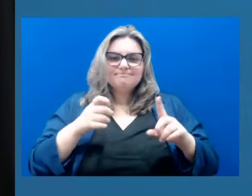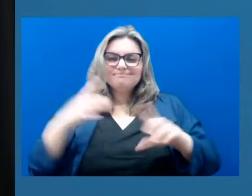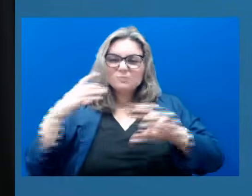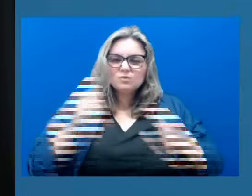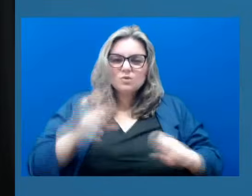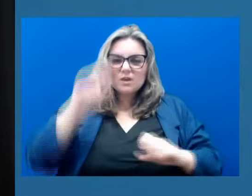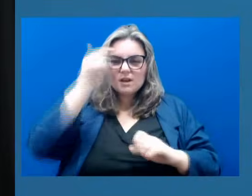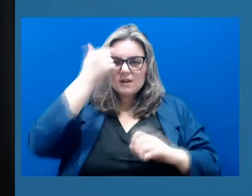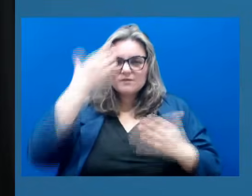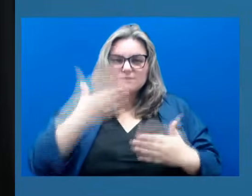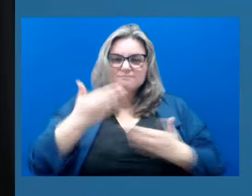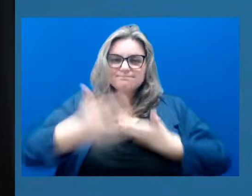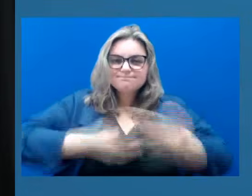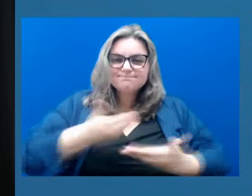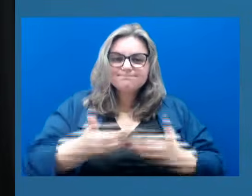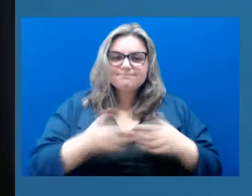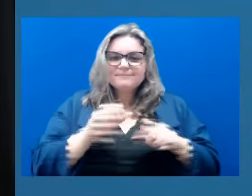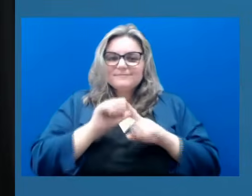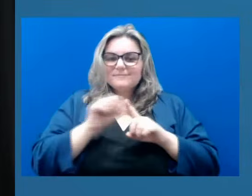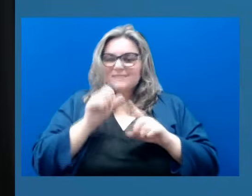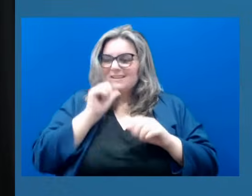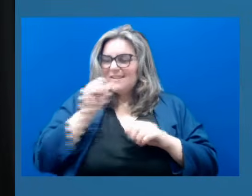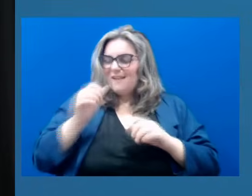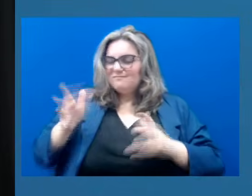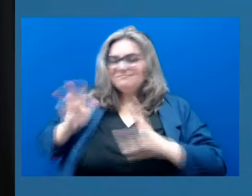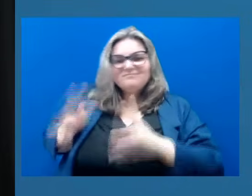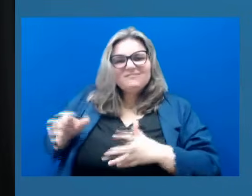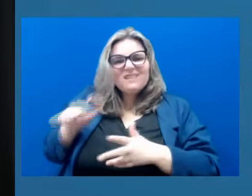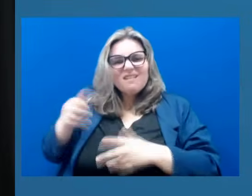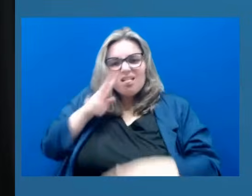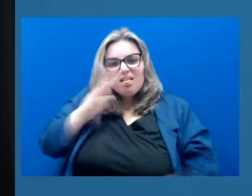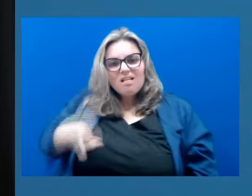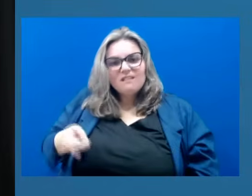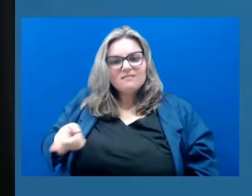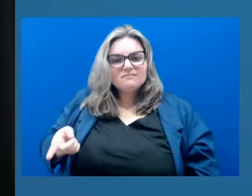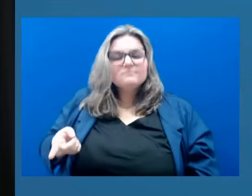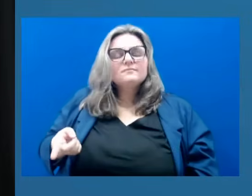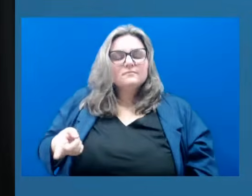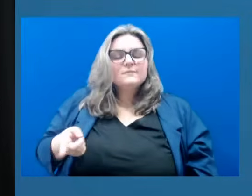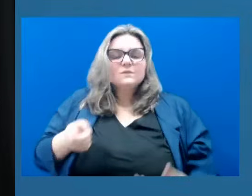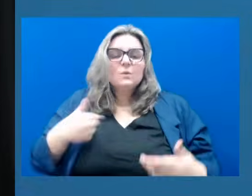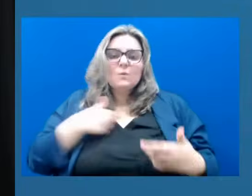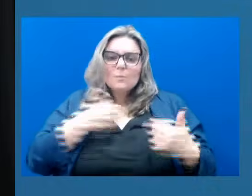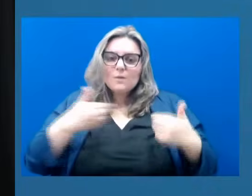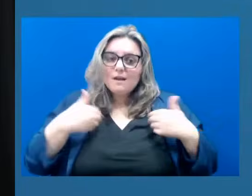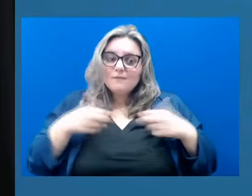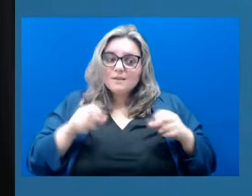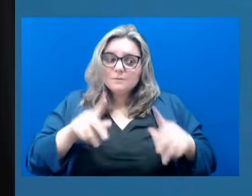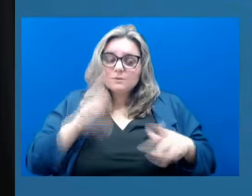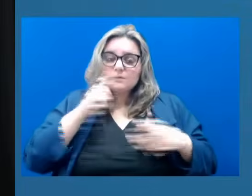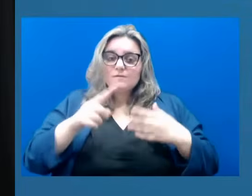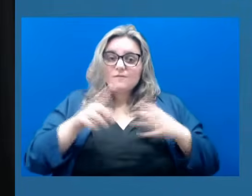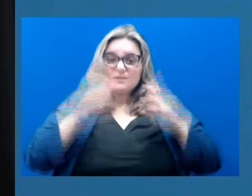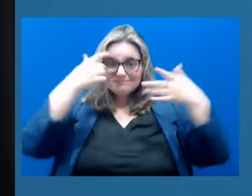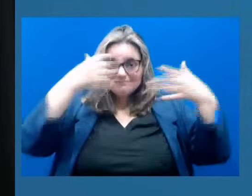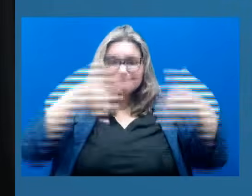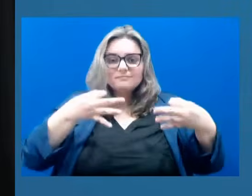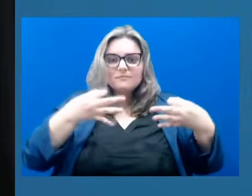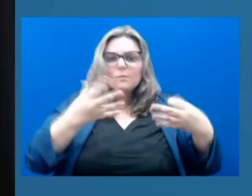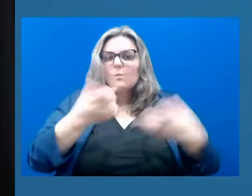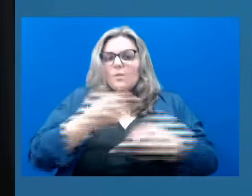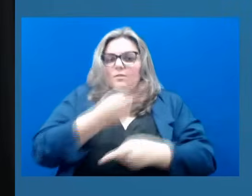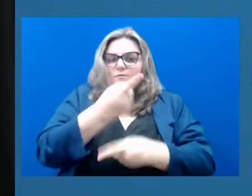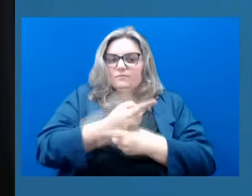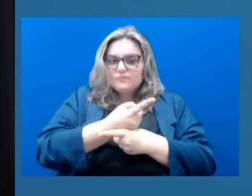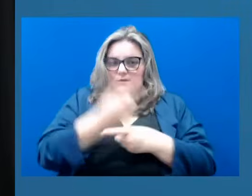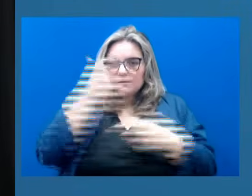hope when we have the opportunity to make that choice, we make the right choice so that we have more moments like this and less moments like the one we've